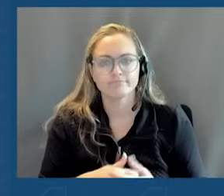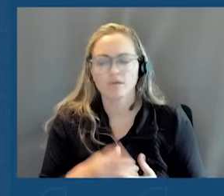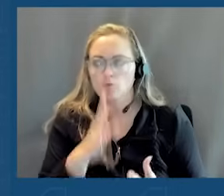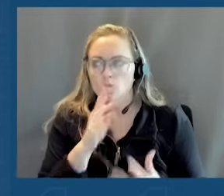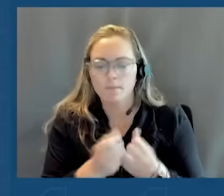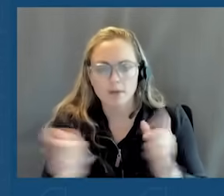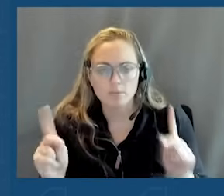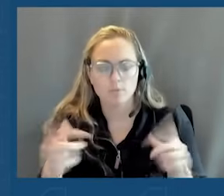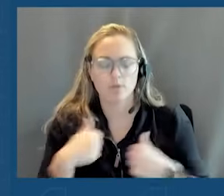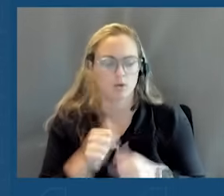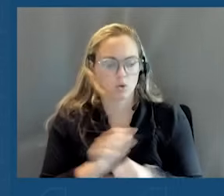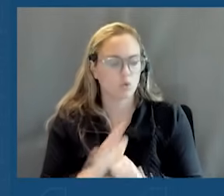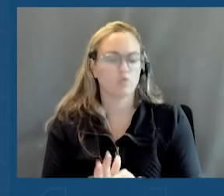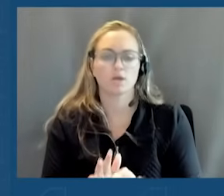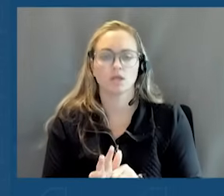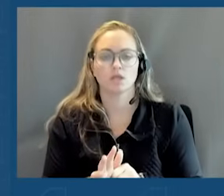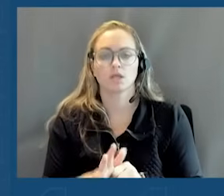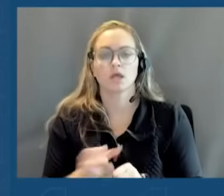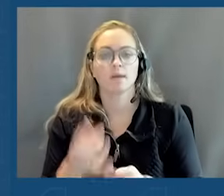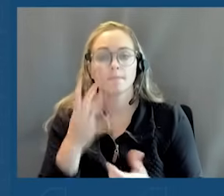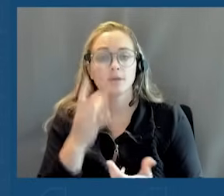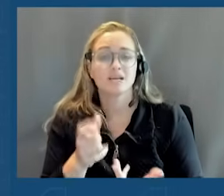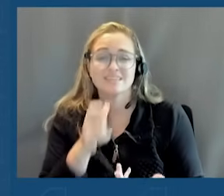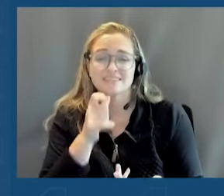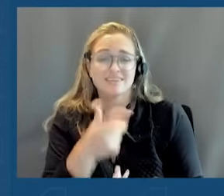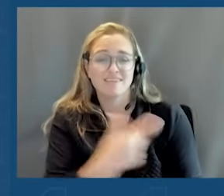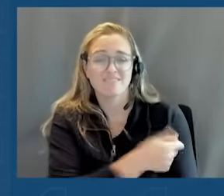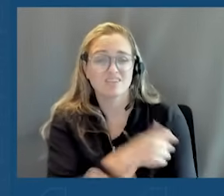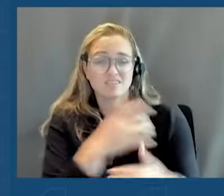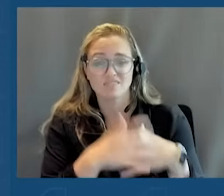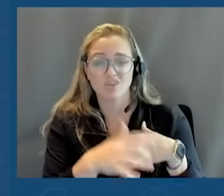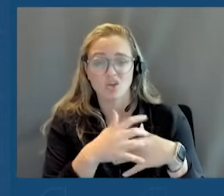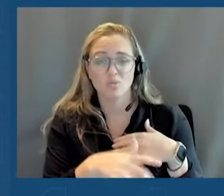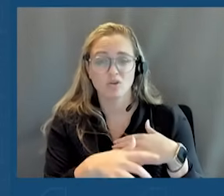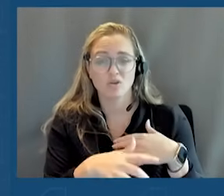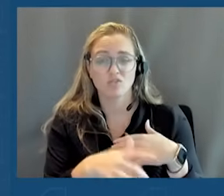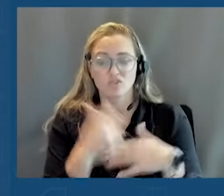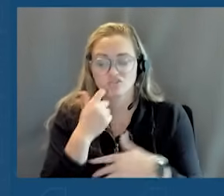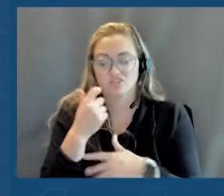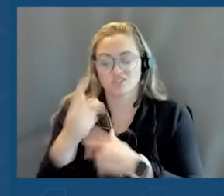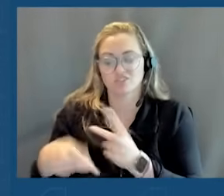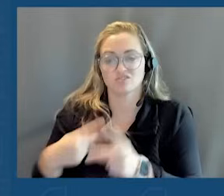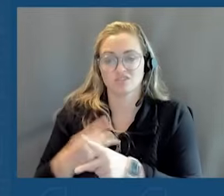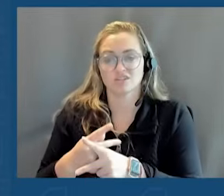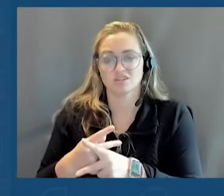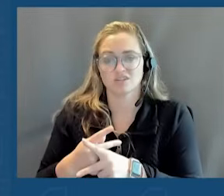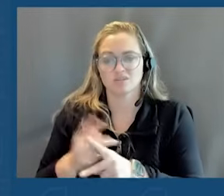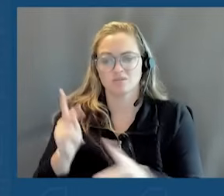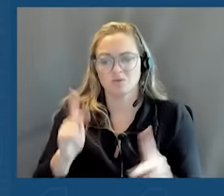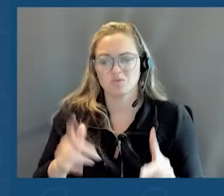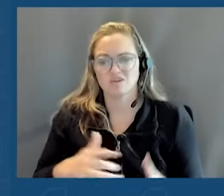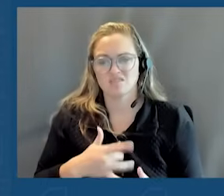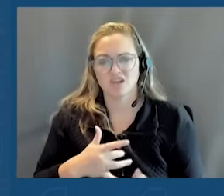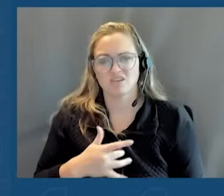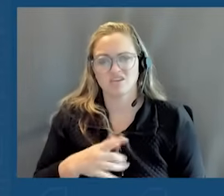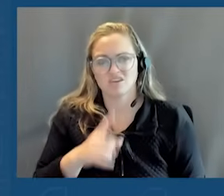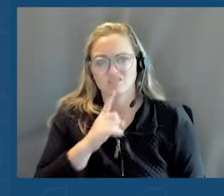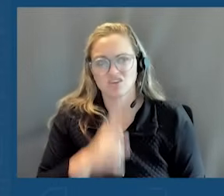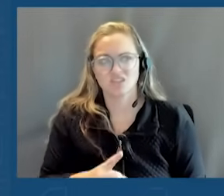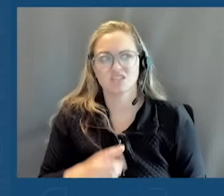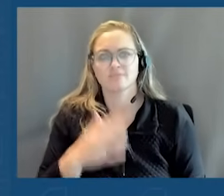COVID. And because there was not a vaccine available for this latest strain, people felt really